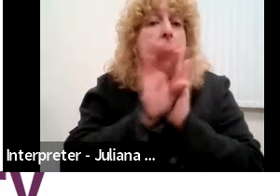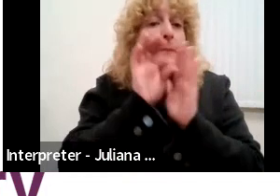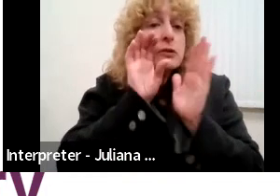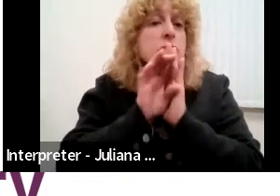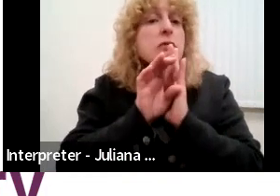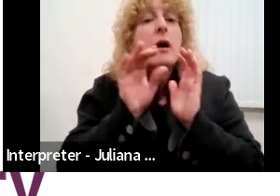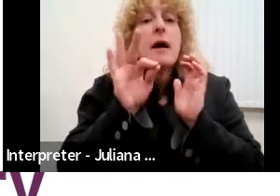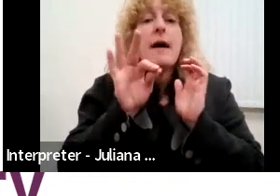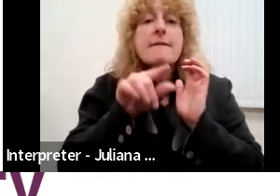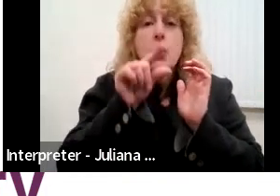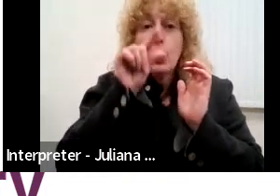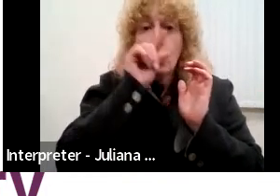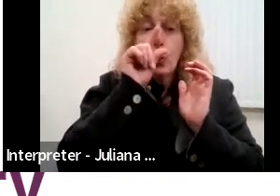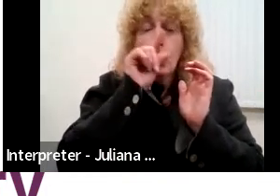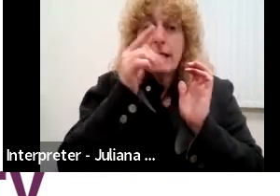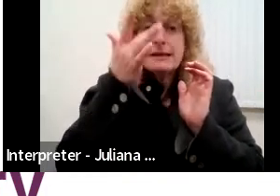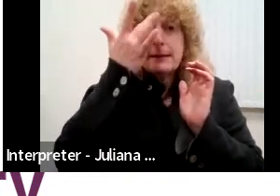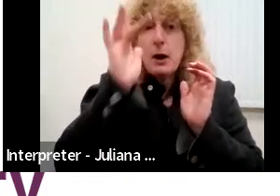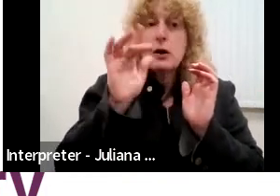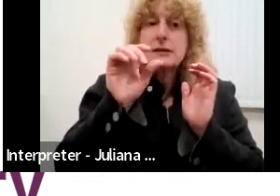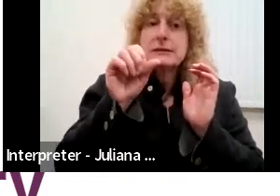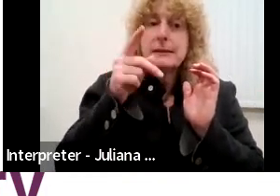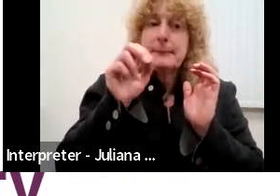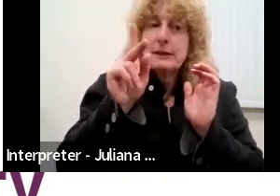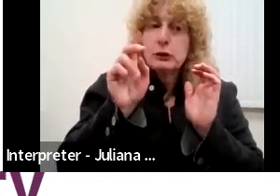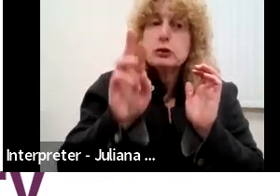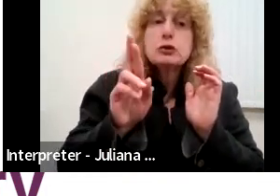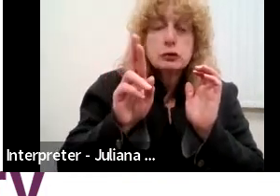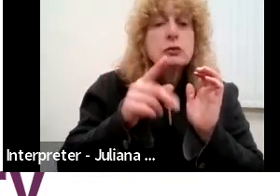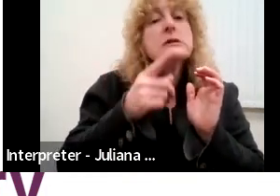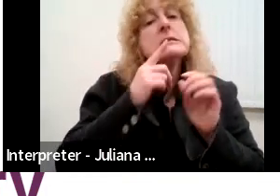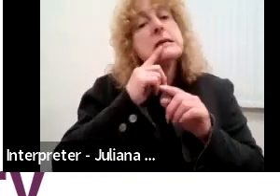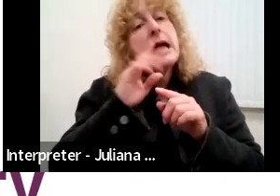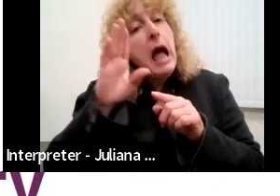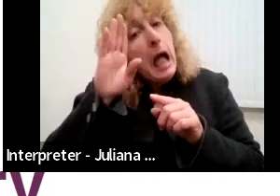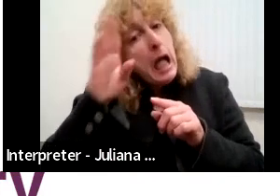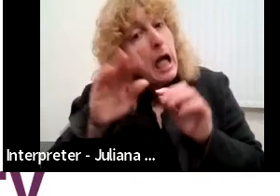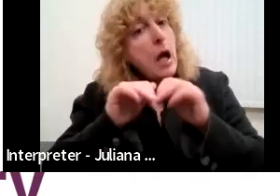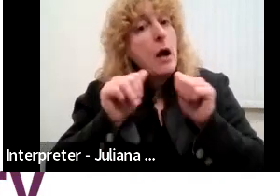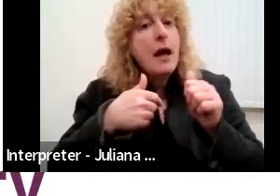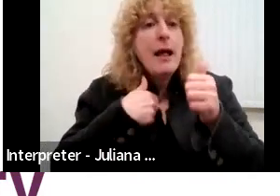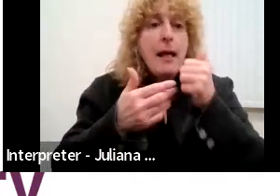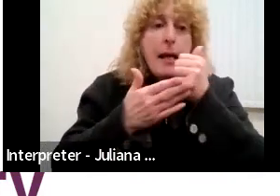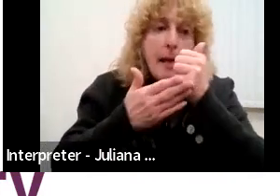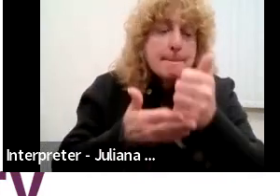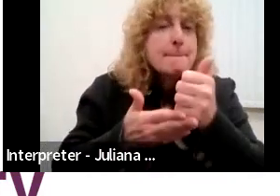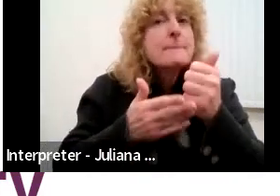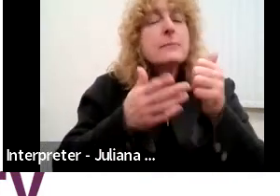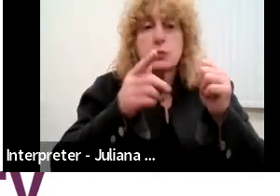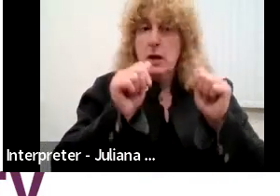the Google smart speaker. And so it says, hi, how can I help? So you can ask